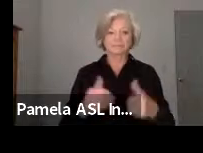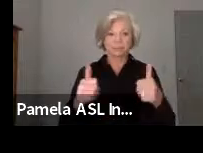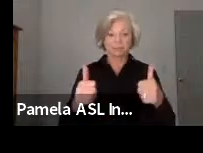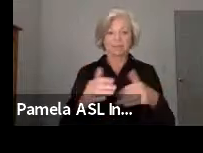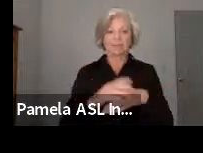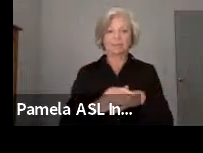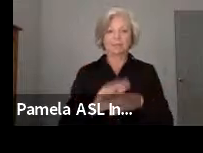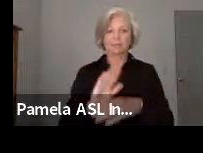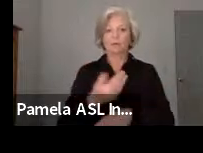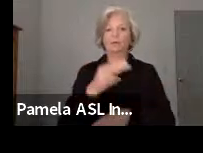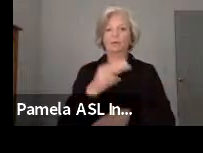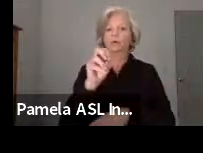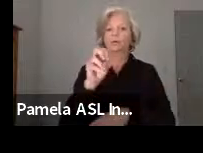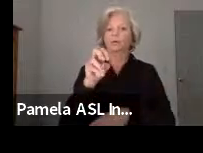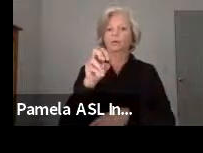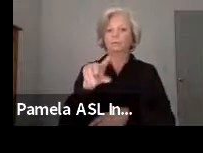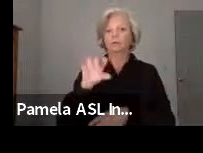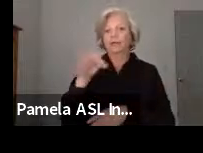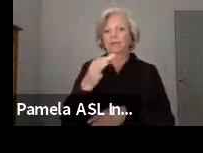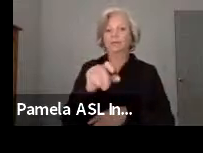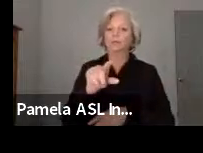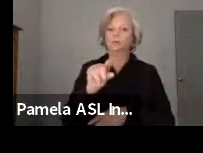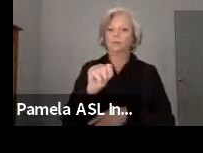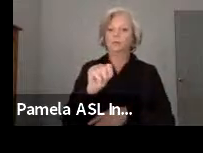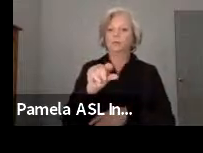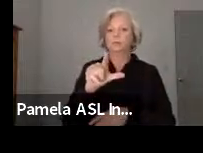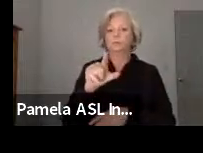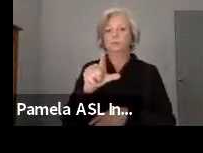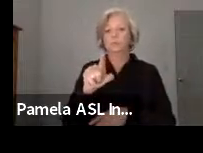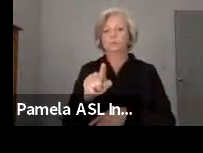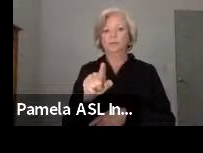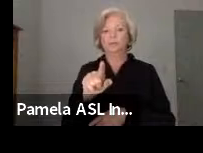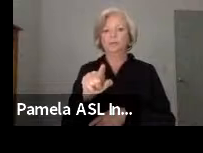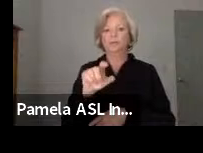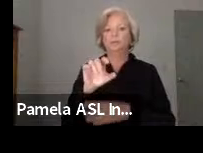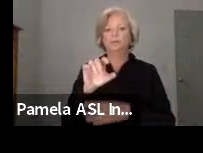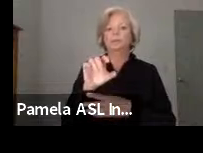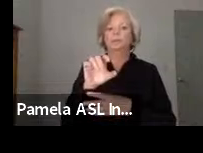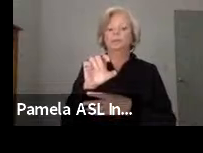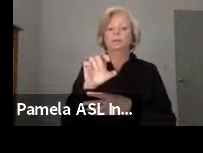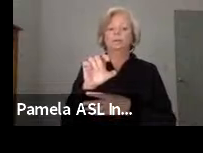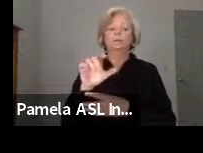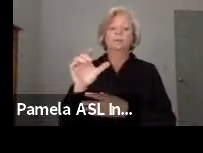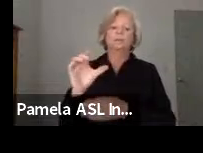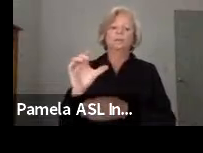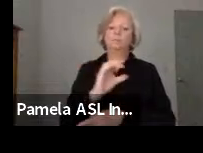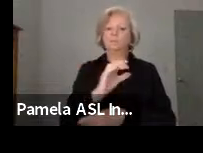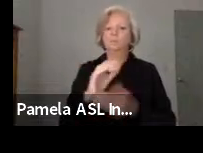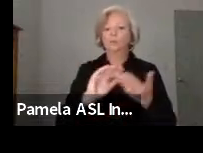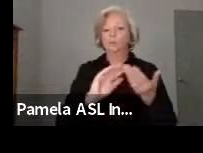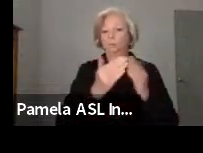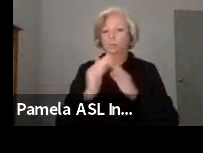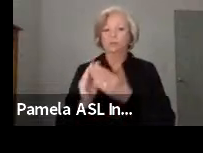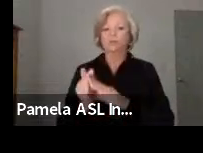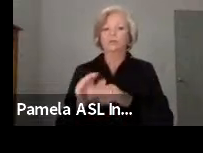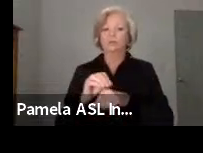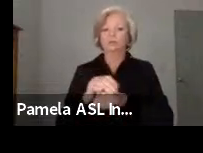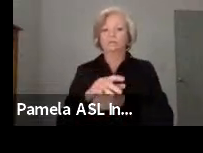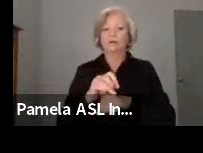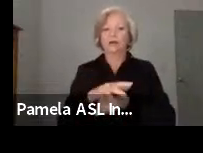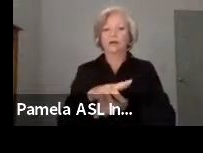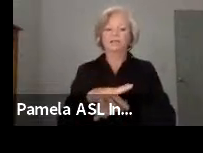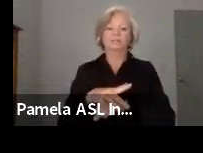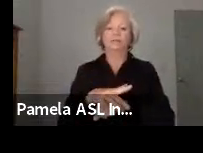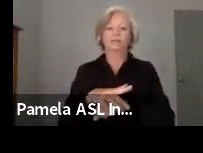November 9th, 2021 Community Vaccine Advisory Group meeting. Oh, is my computer freezing just as this